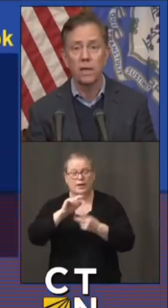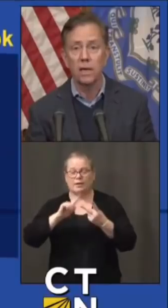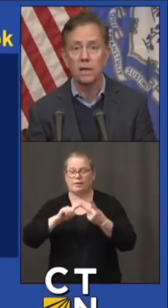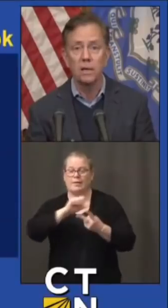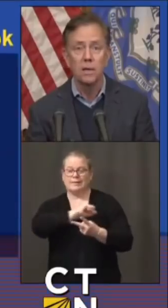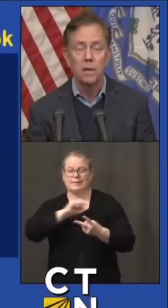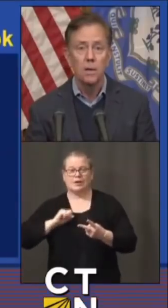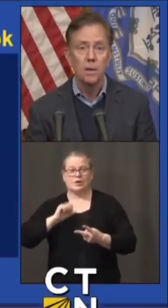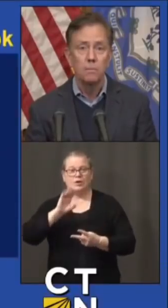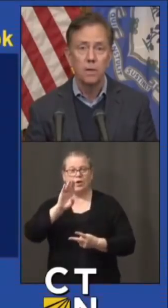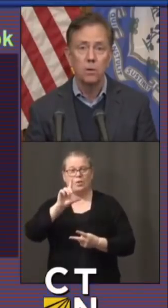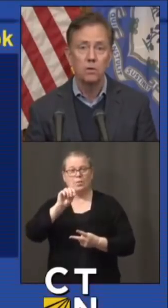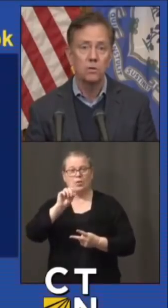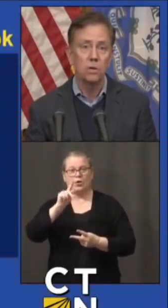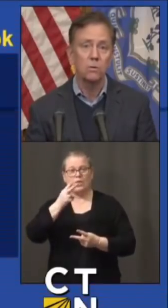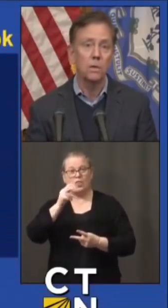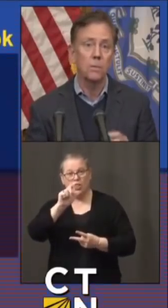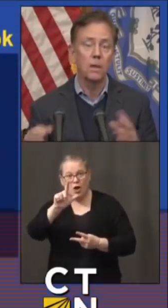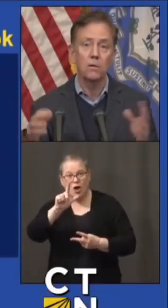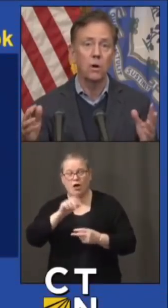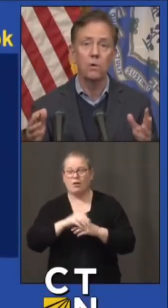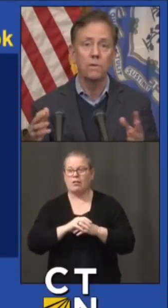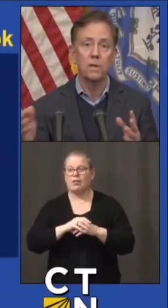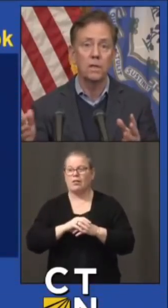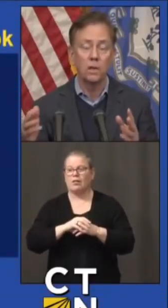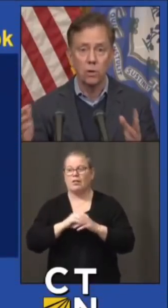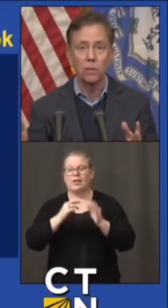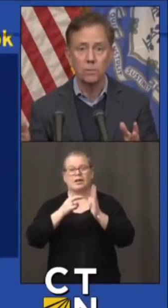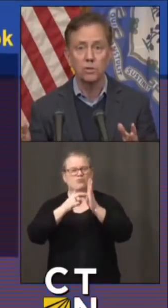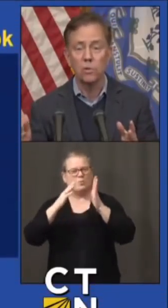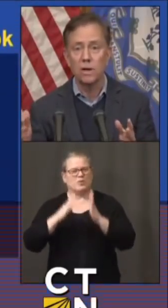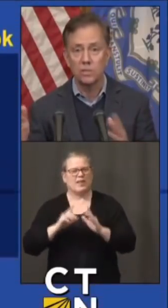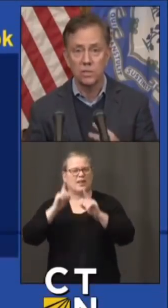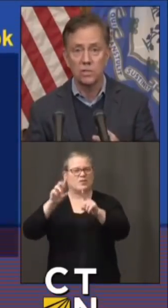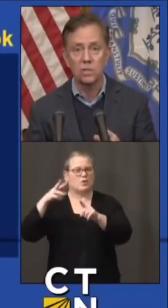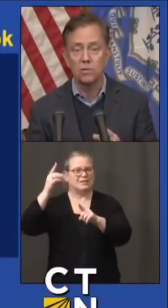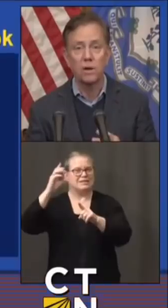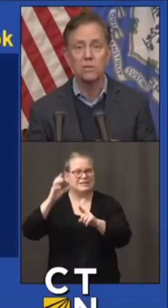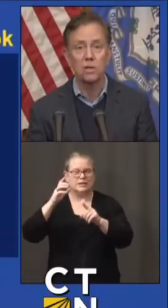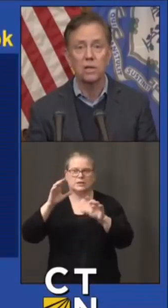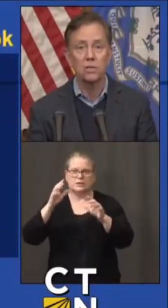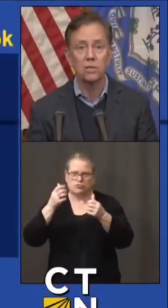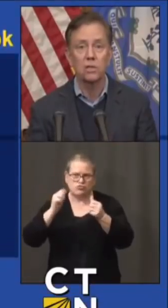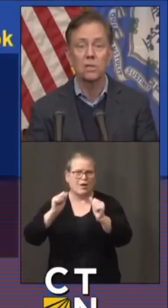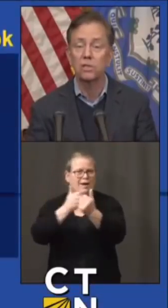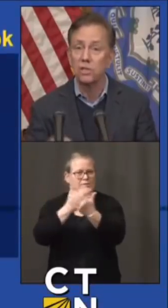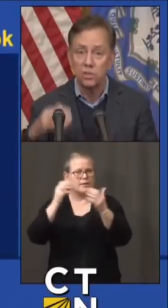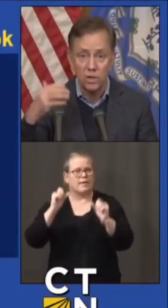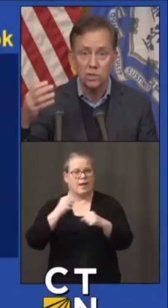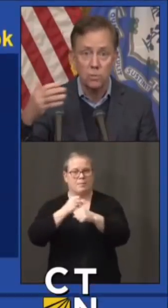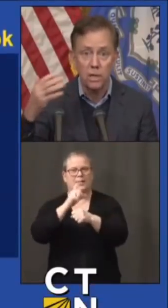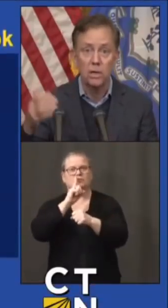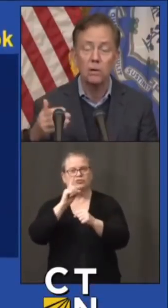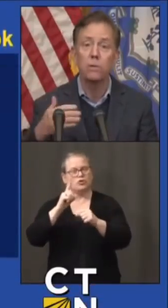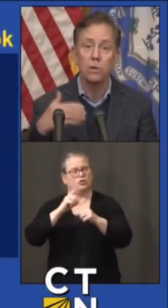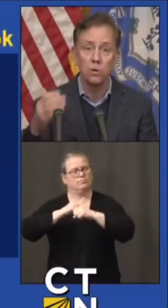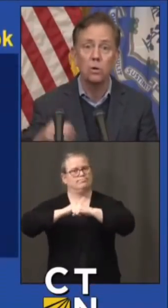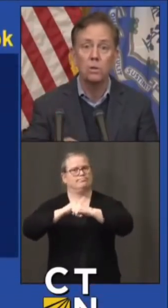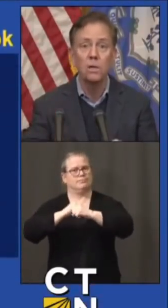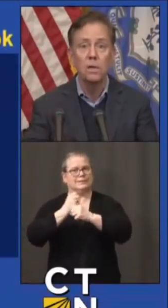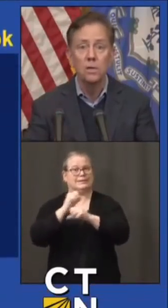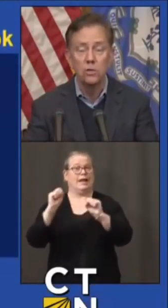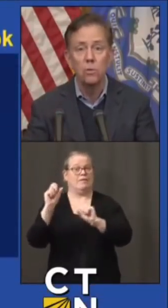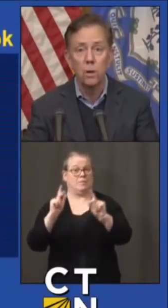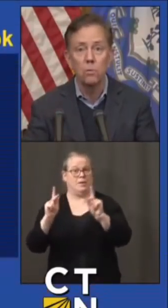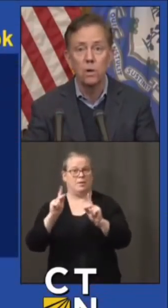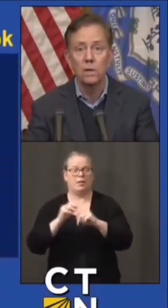everything they can. But also in the middle of COVID, the incredible stress, the sense of isolation, the distress we hear when you